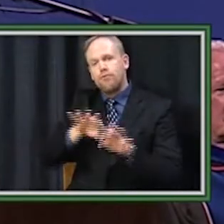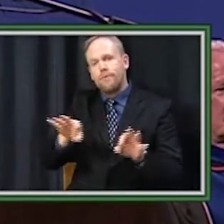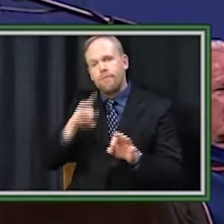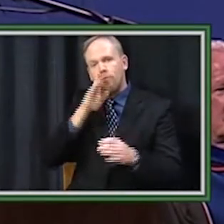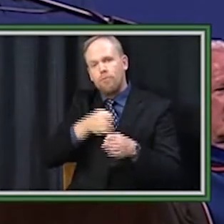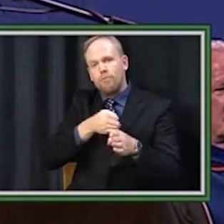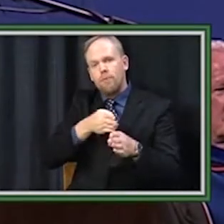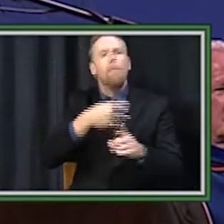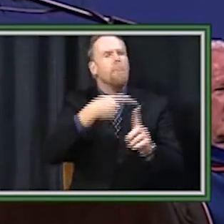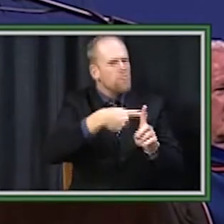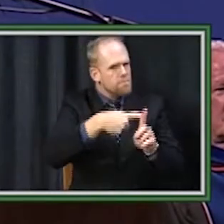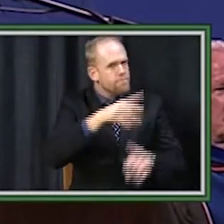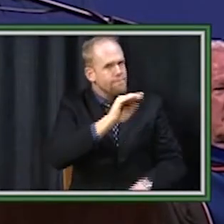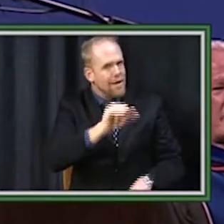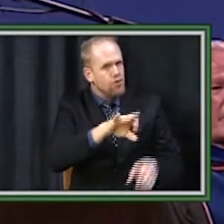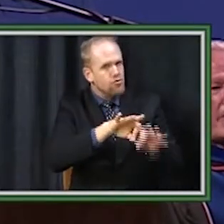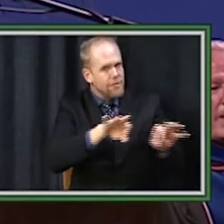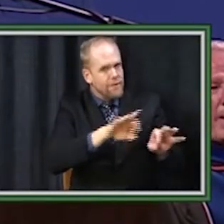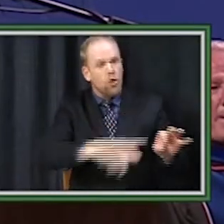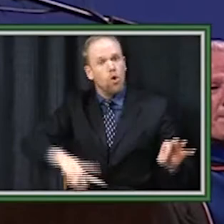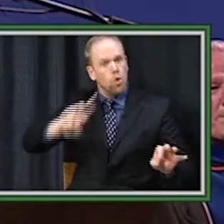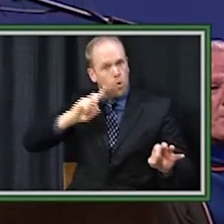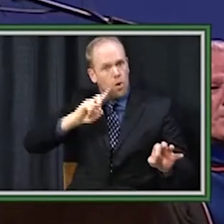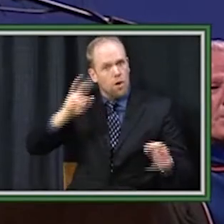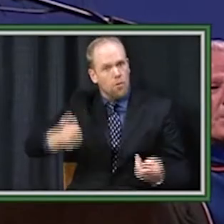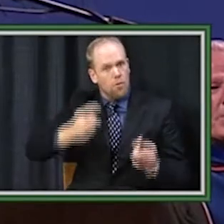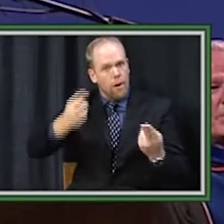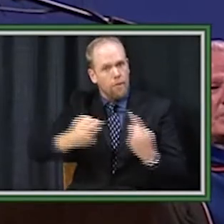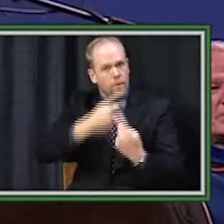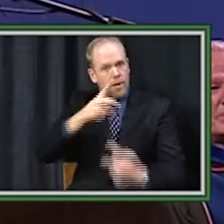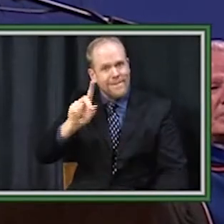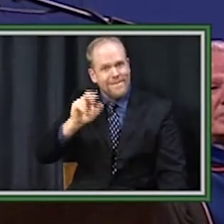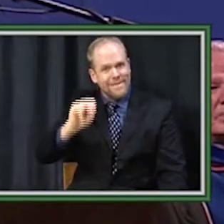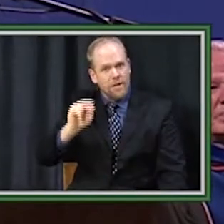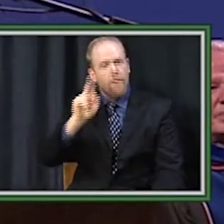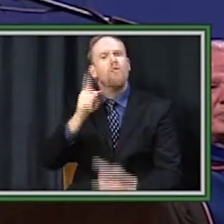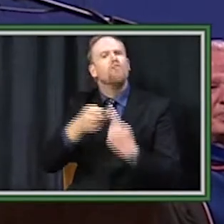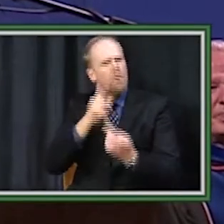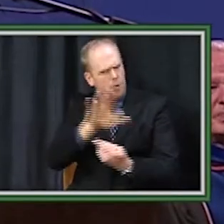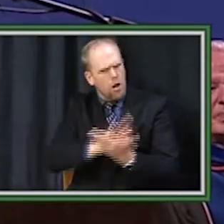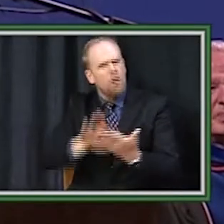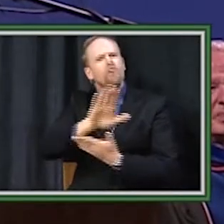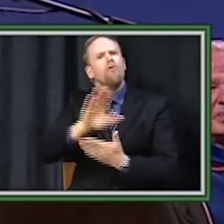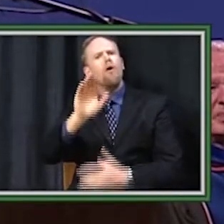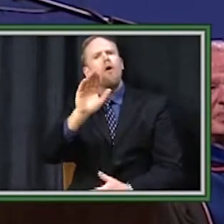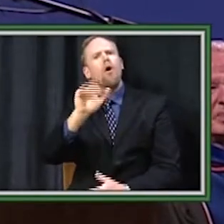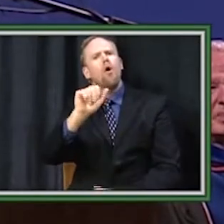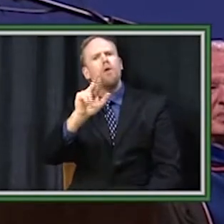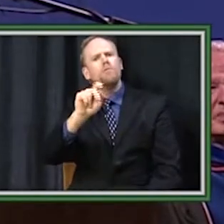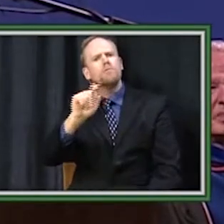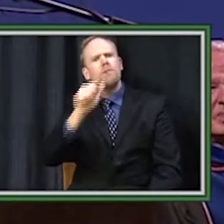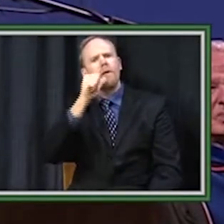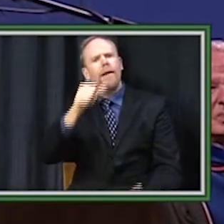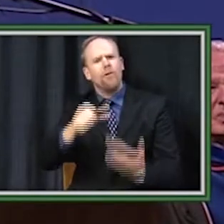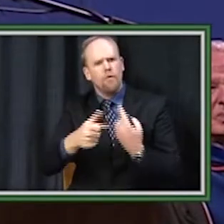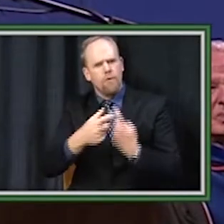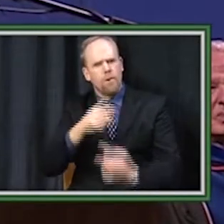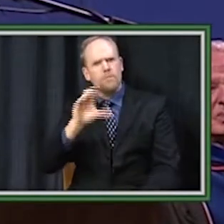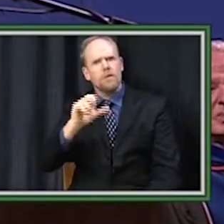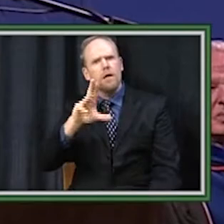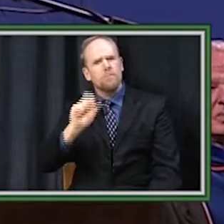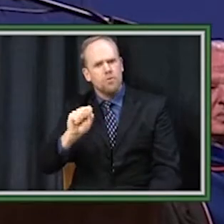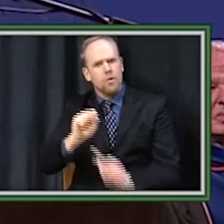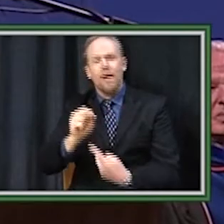and bachelor's degrees, you've heard the recommendation of the Dean of the College of Arts and Letters of Sacramento State. Now, by virtue